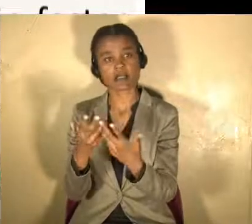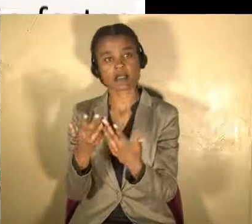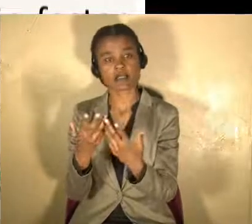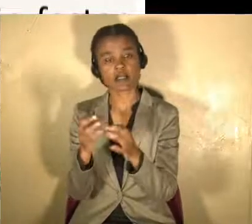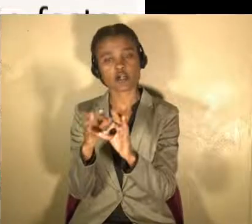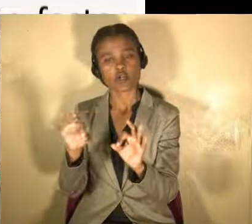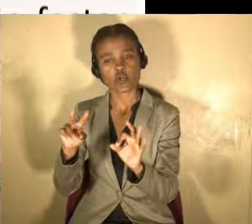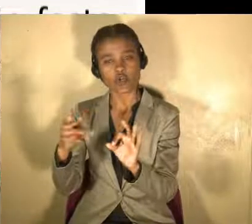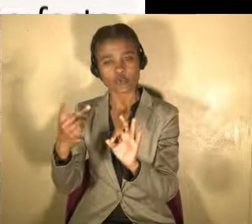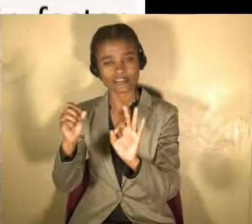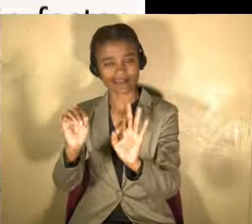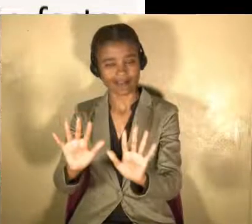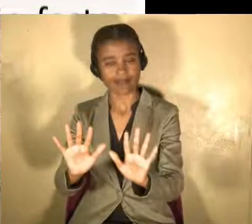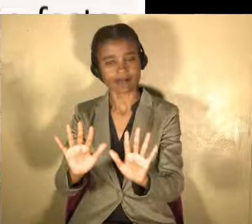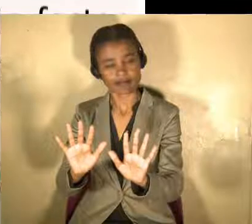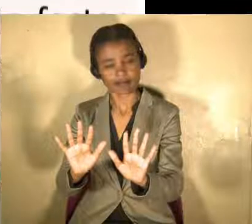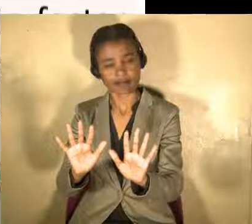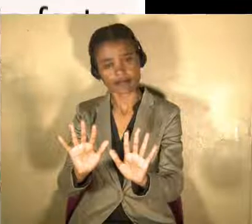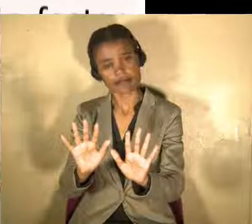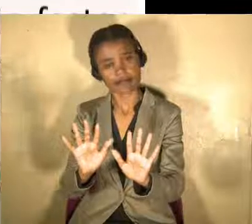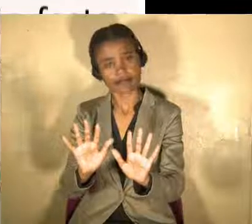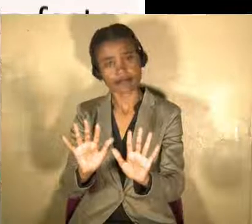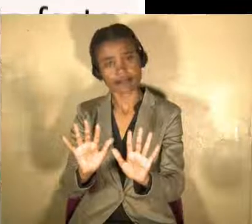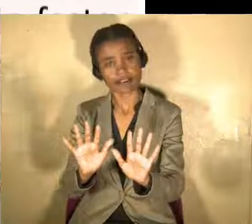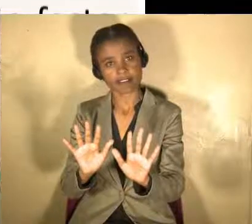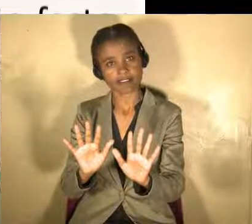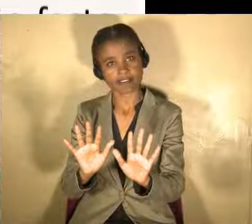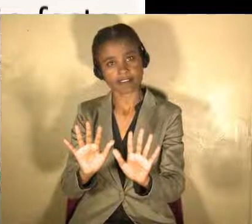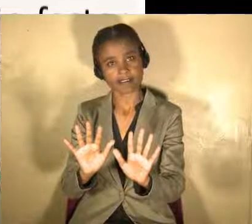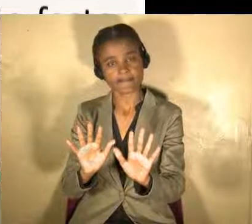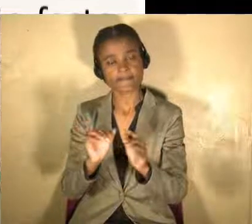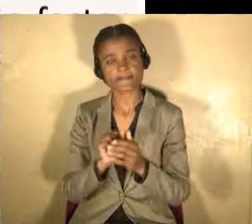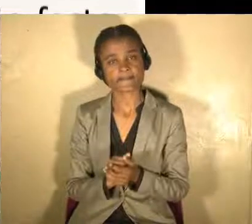you'd note that section or clause 60